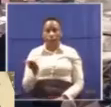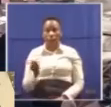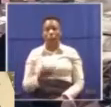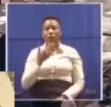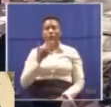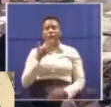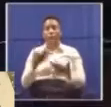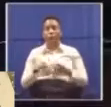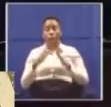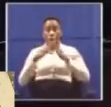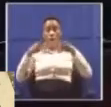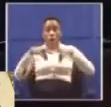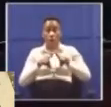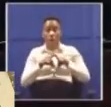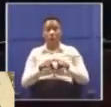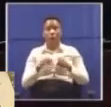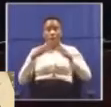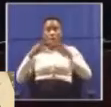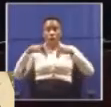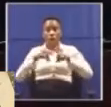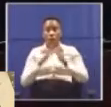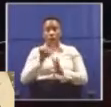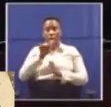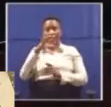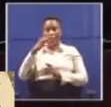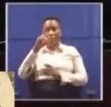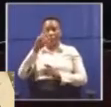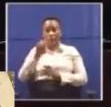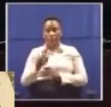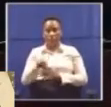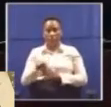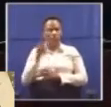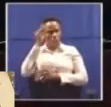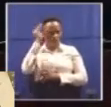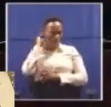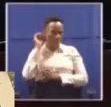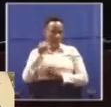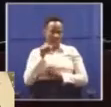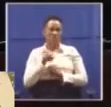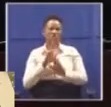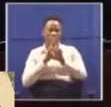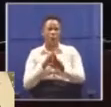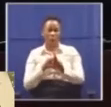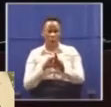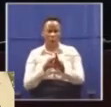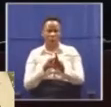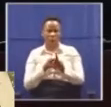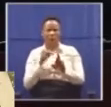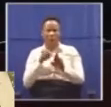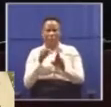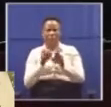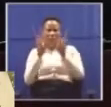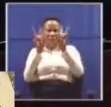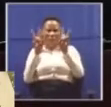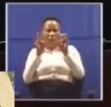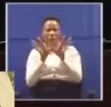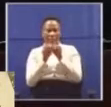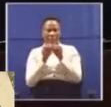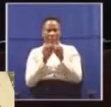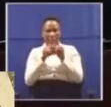Thank you, House Chair. House Chair, the ACDP has taken note of this report, and it is the theme of the meeting for the